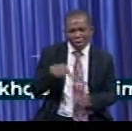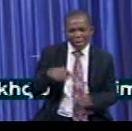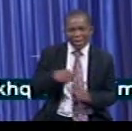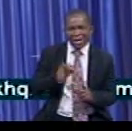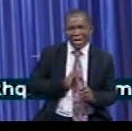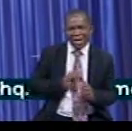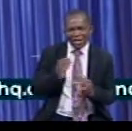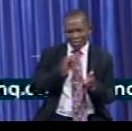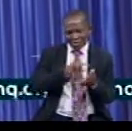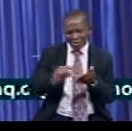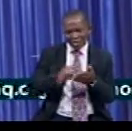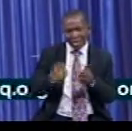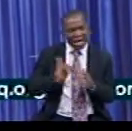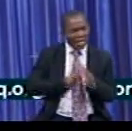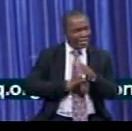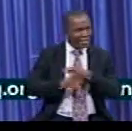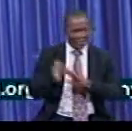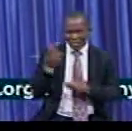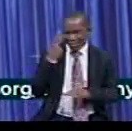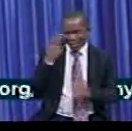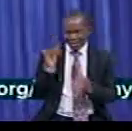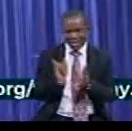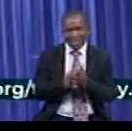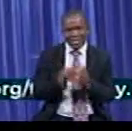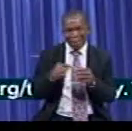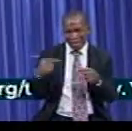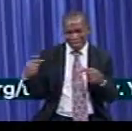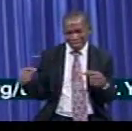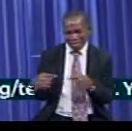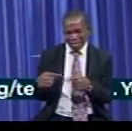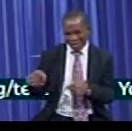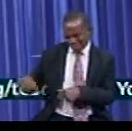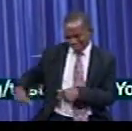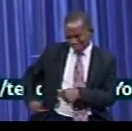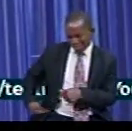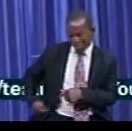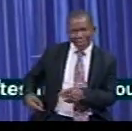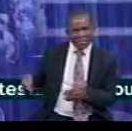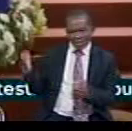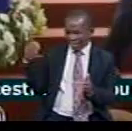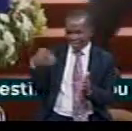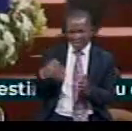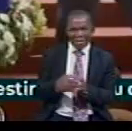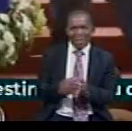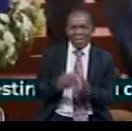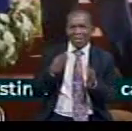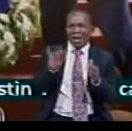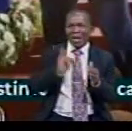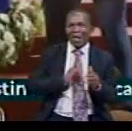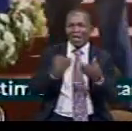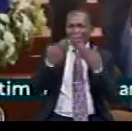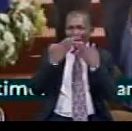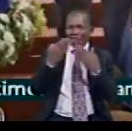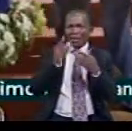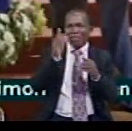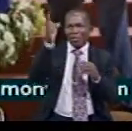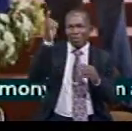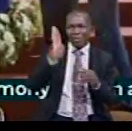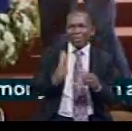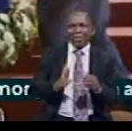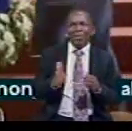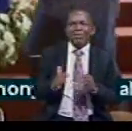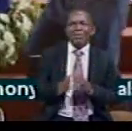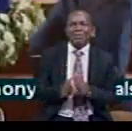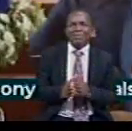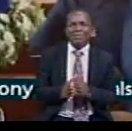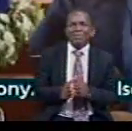more feeling the pains. So I thank God. Something has happened there. Something